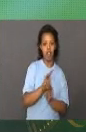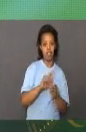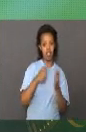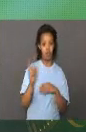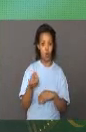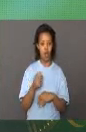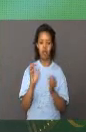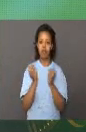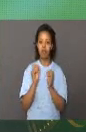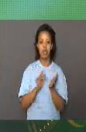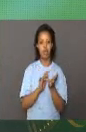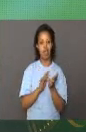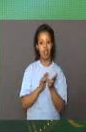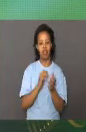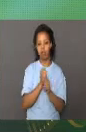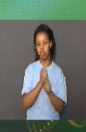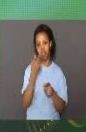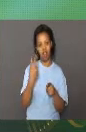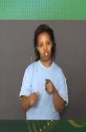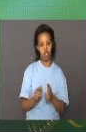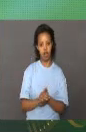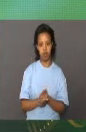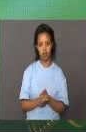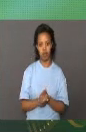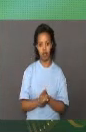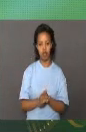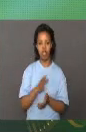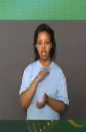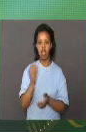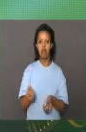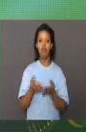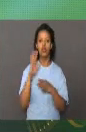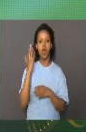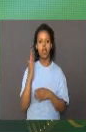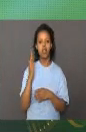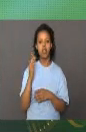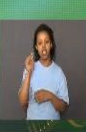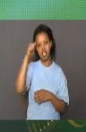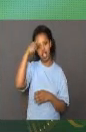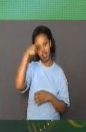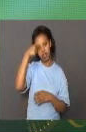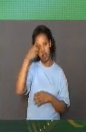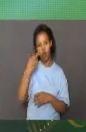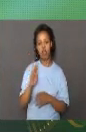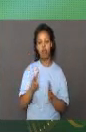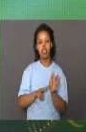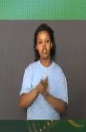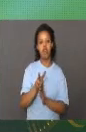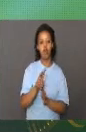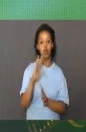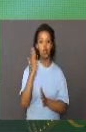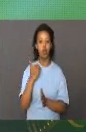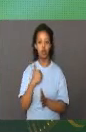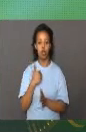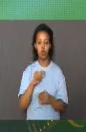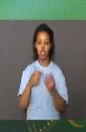Also, different strains of HIV affect people differently. It